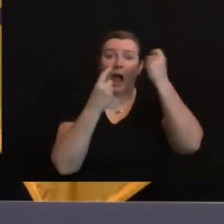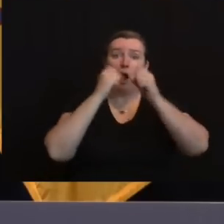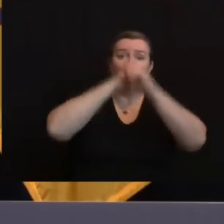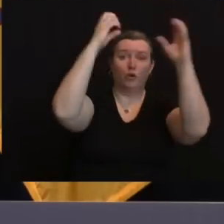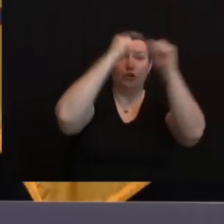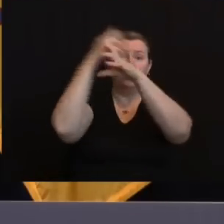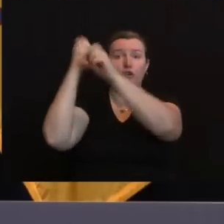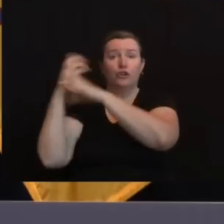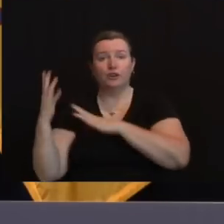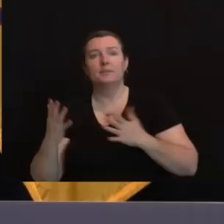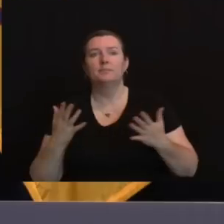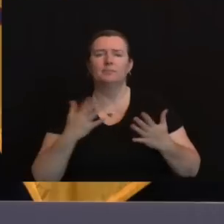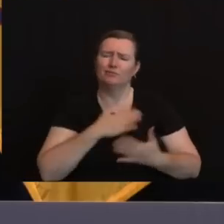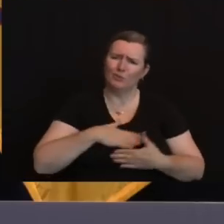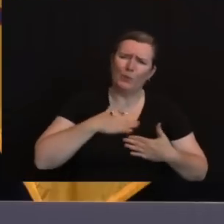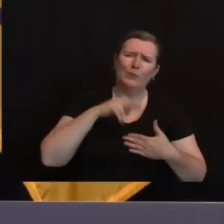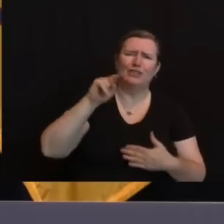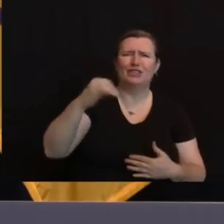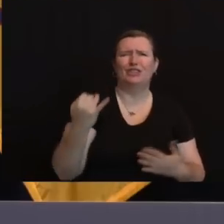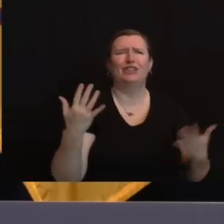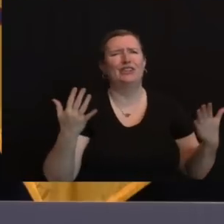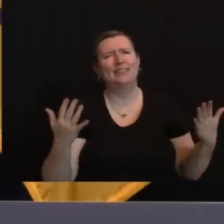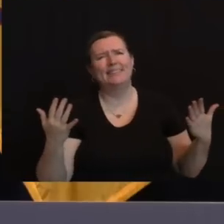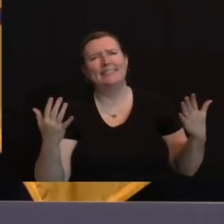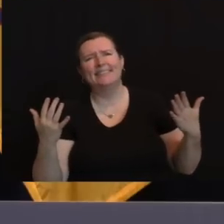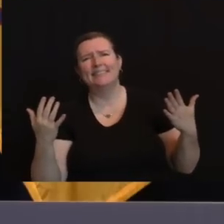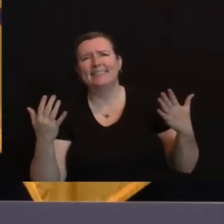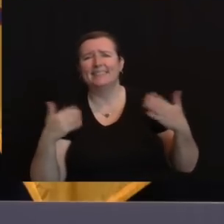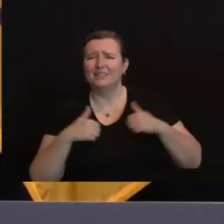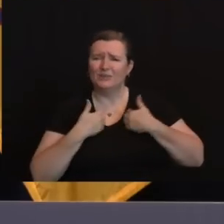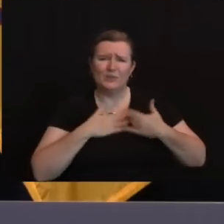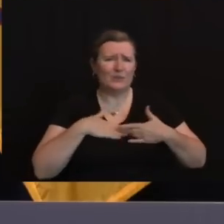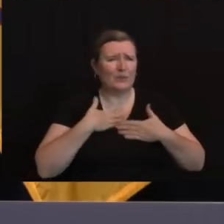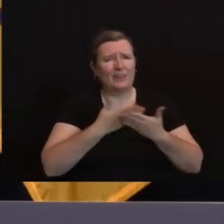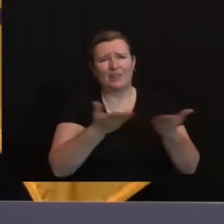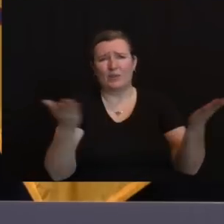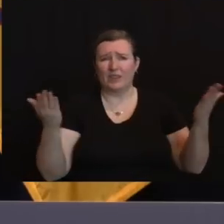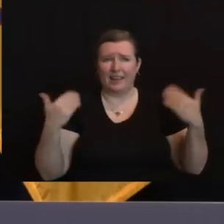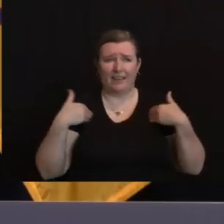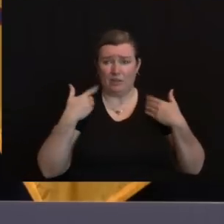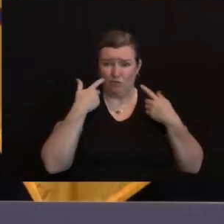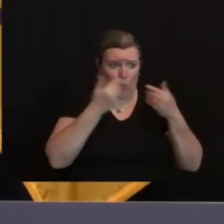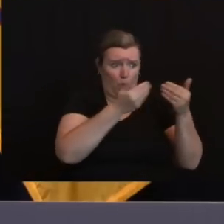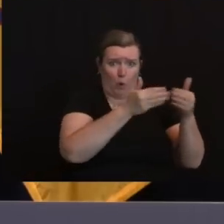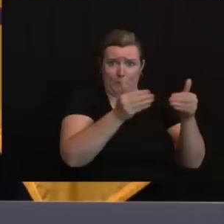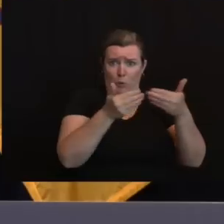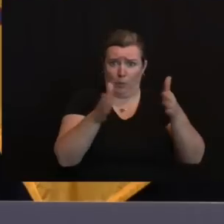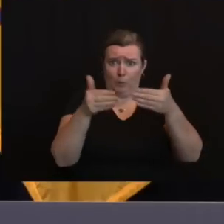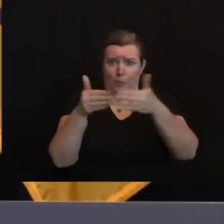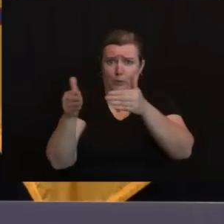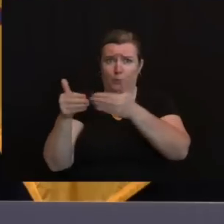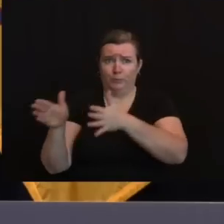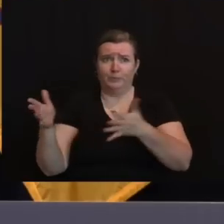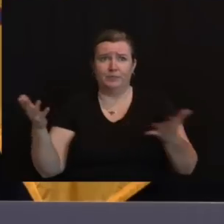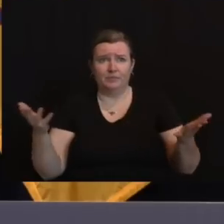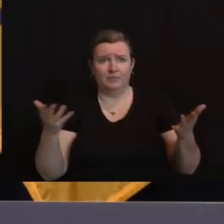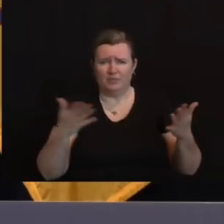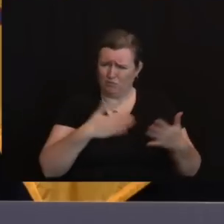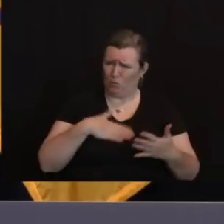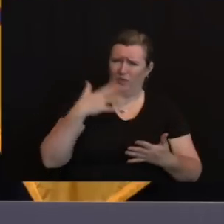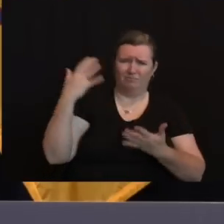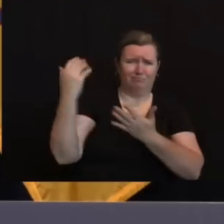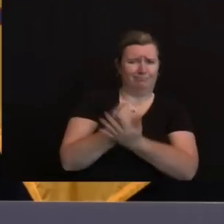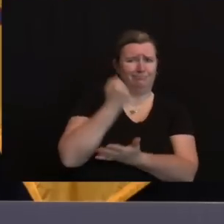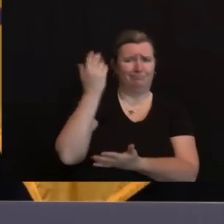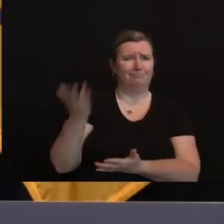New Jersey. Enjoy the things that we have begun to now overwhelmingly open up.